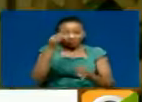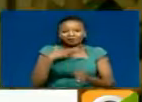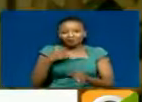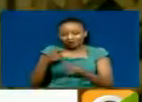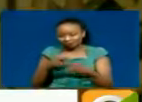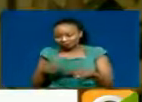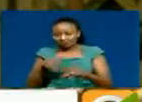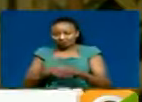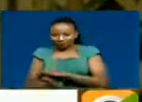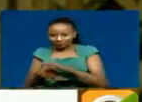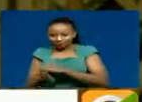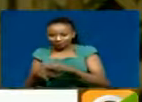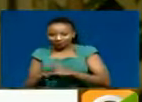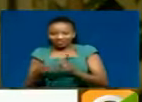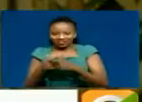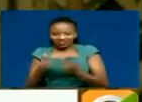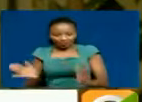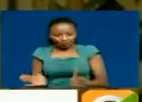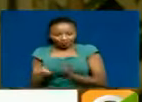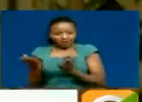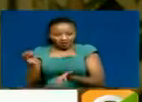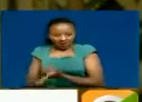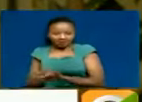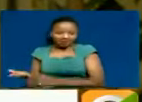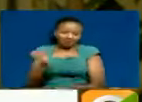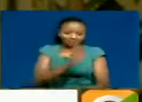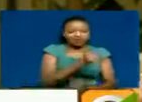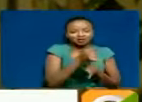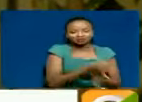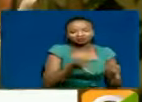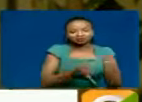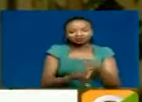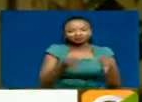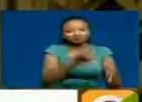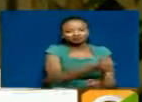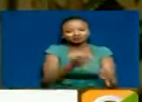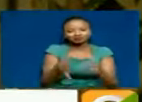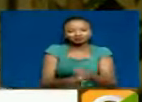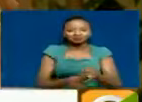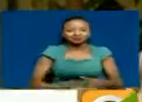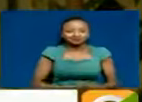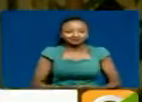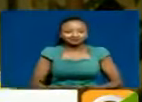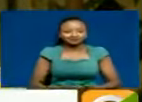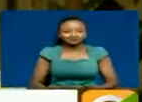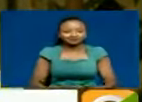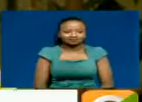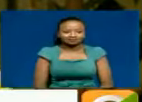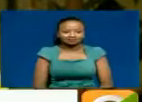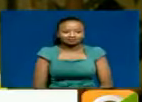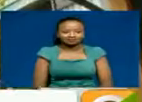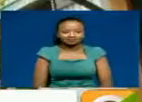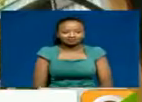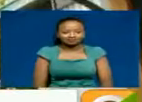can snap back and then go back and start modeling again. So that was my plan. I did that. I left and then went, had my children, and then came back and